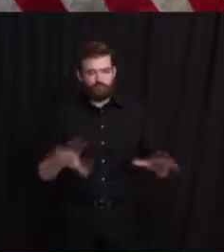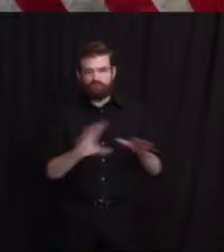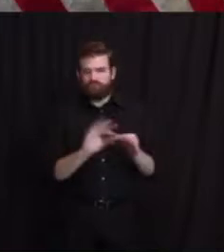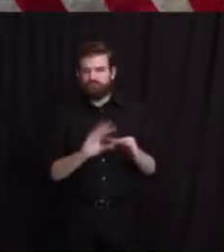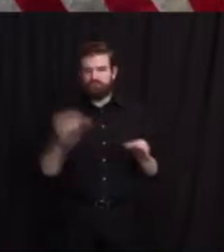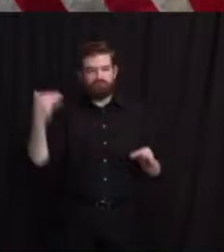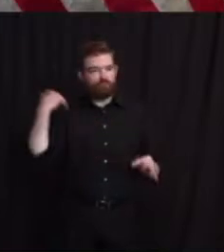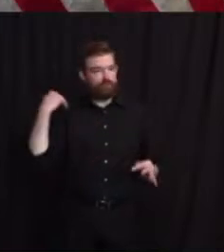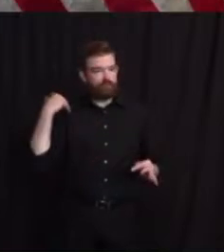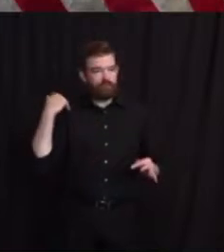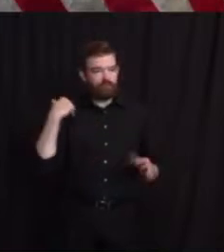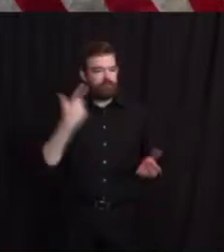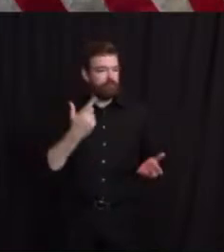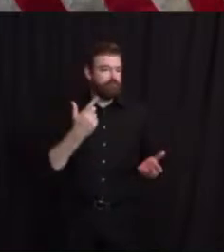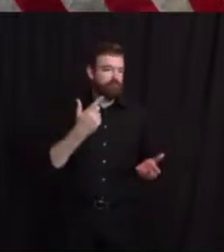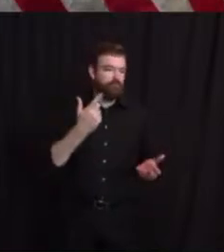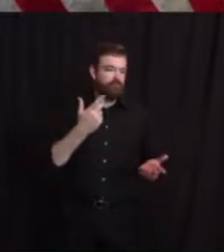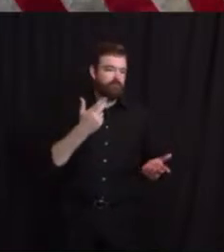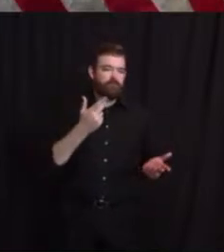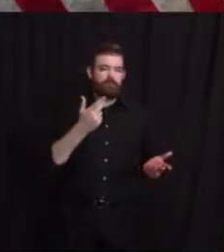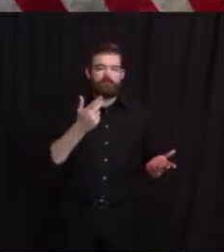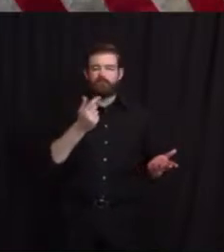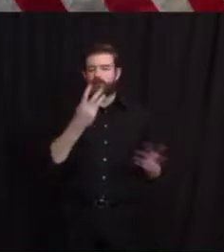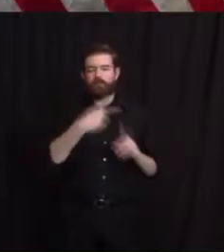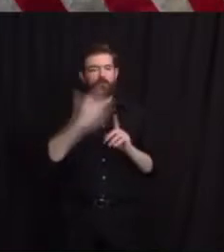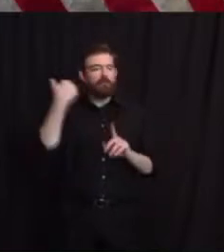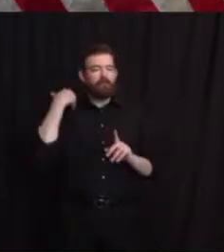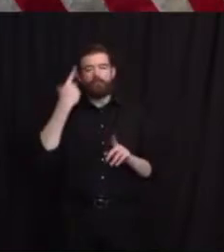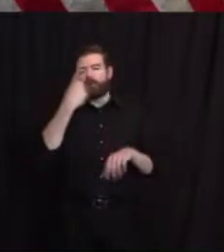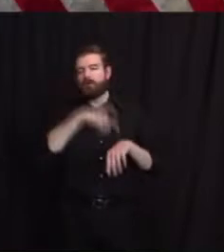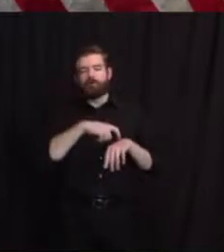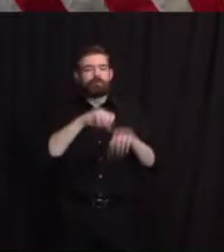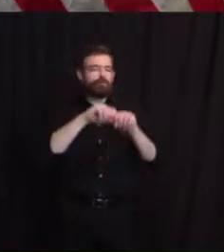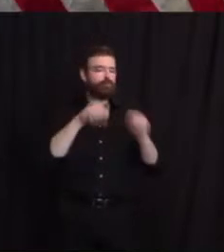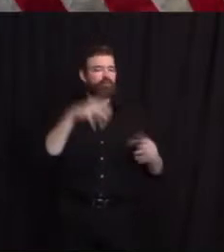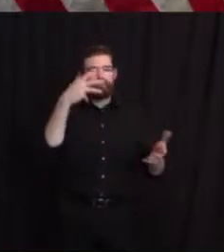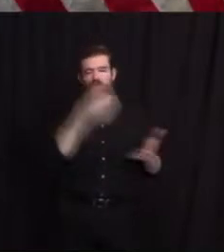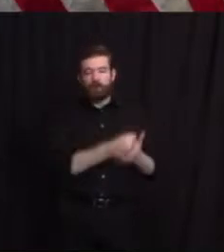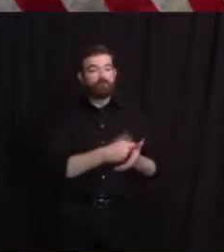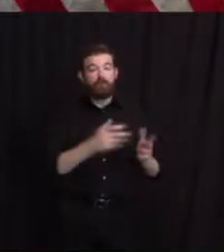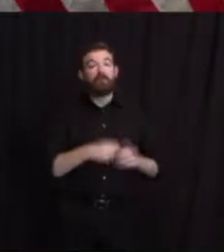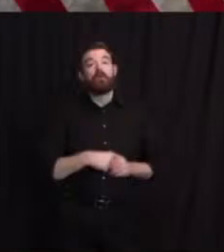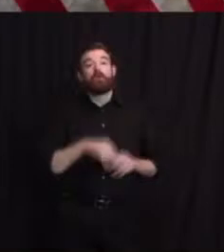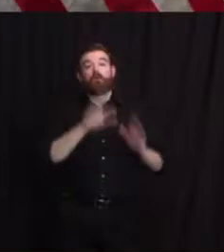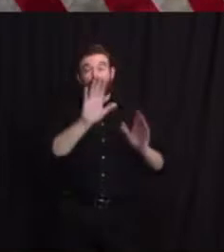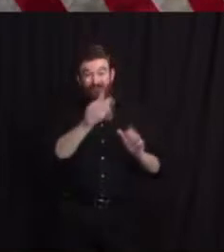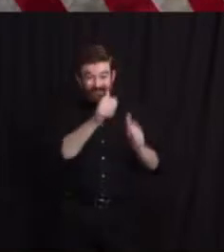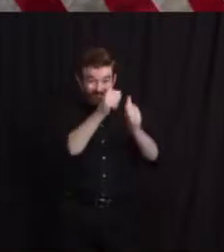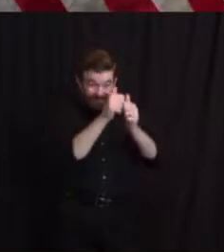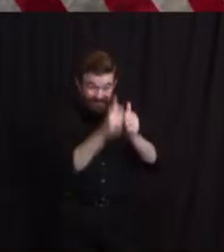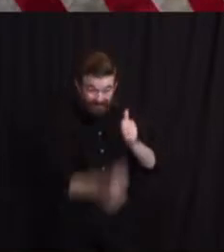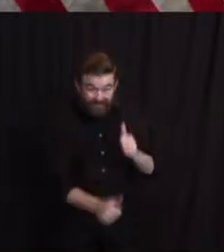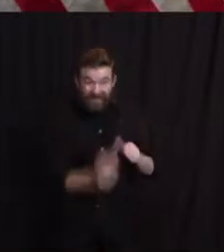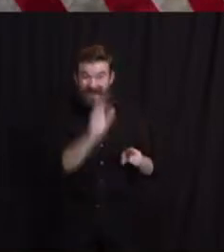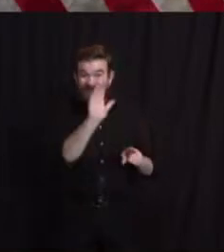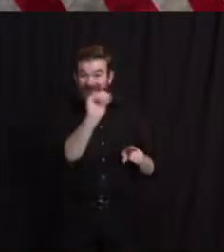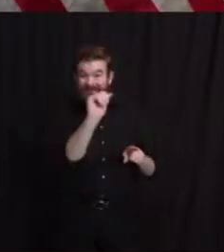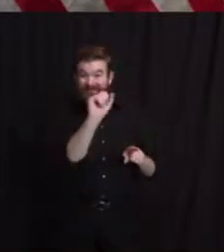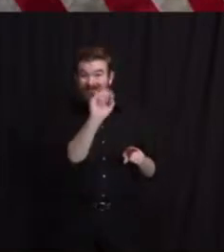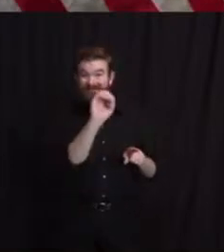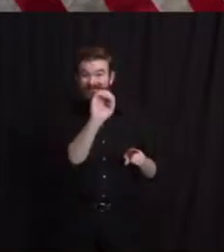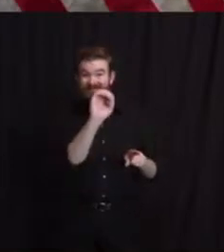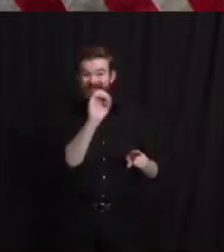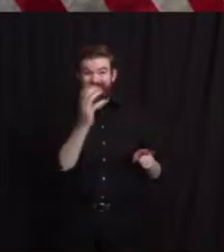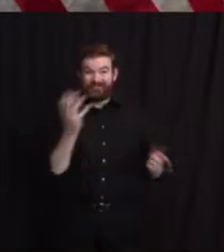on the weekend. These are handmade suits. So if you've got a person on that, if I can ask you a favor, get the name